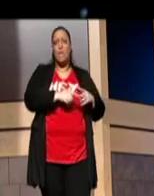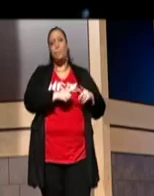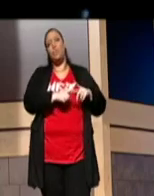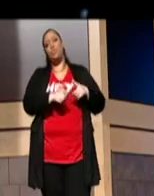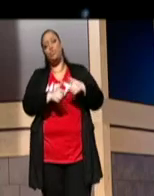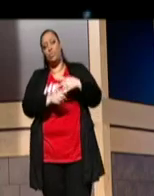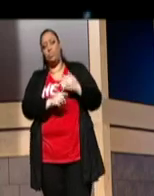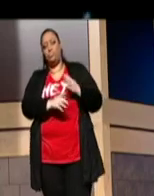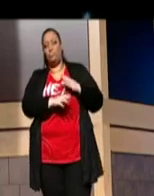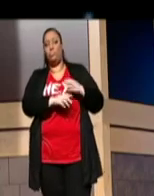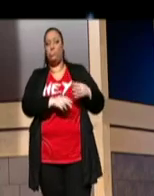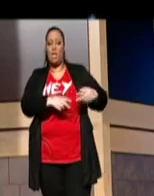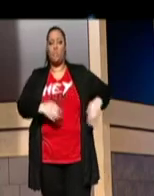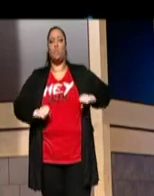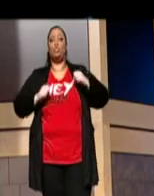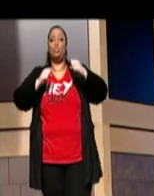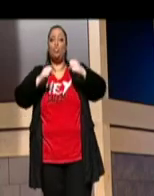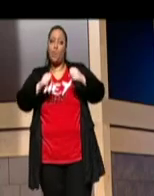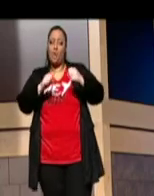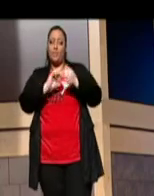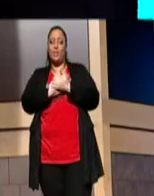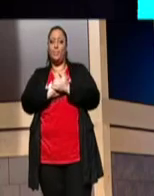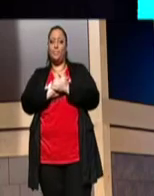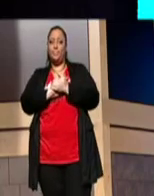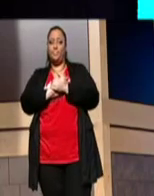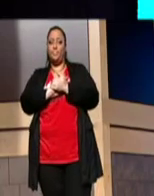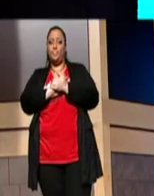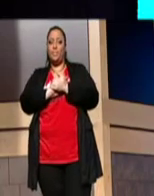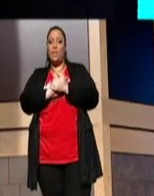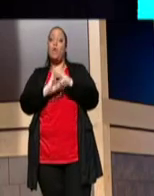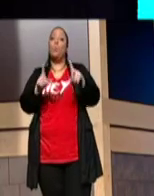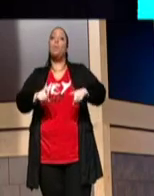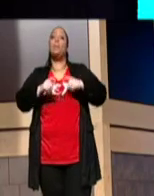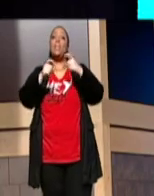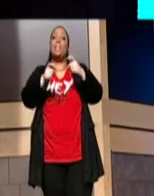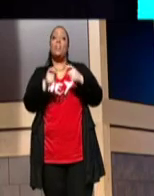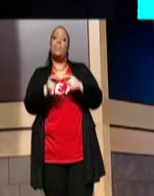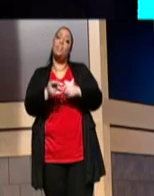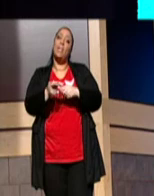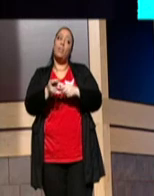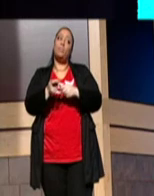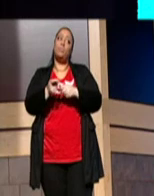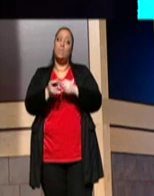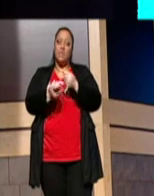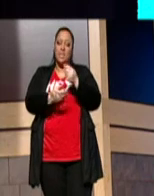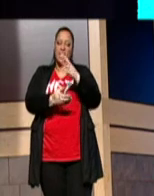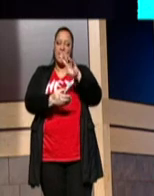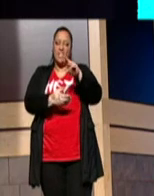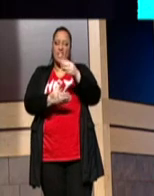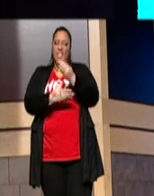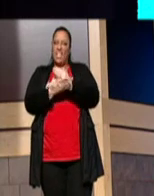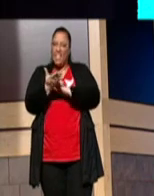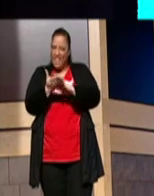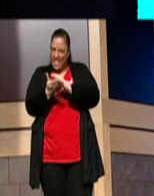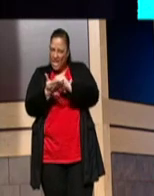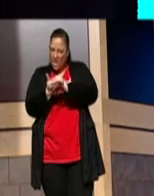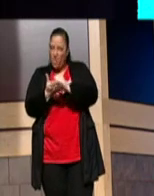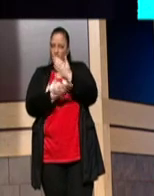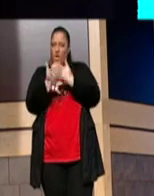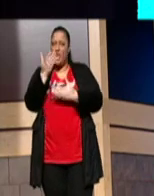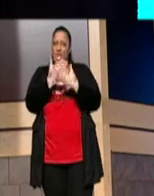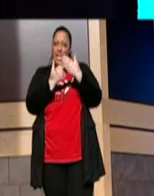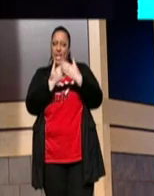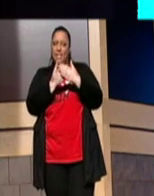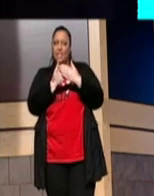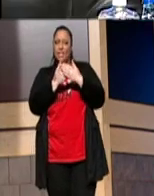very, just like you, Dr. Smith, we've been very sanitized about it. Sure. We use gloves. We have masks on. They drive up.